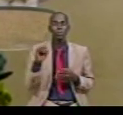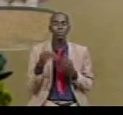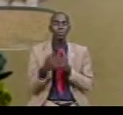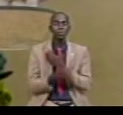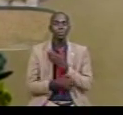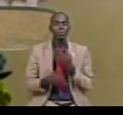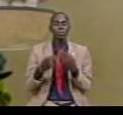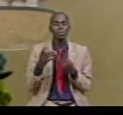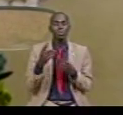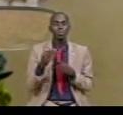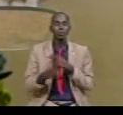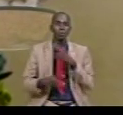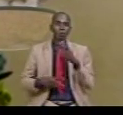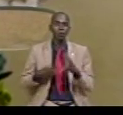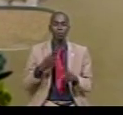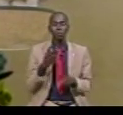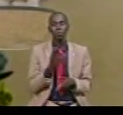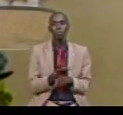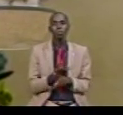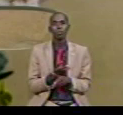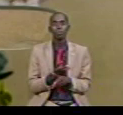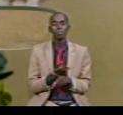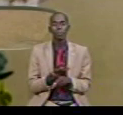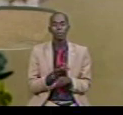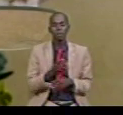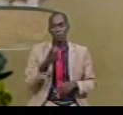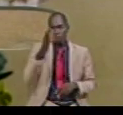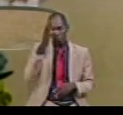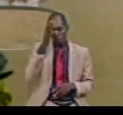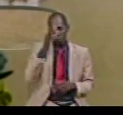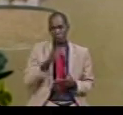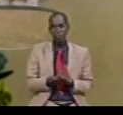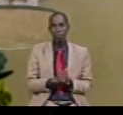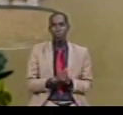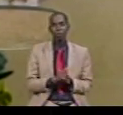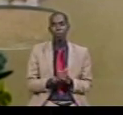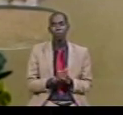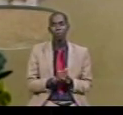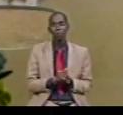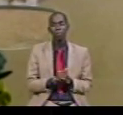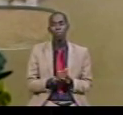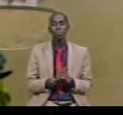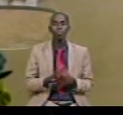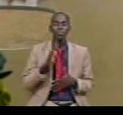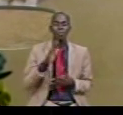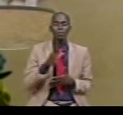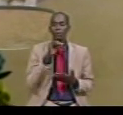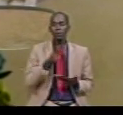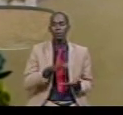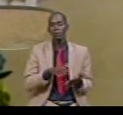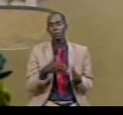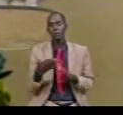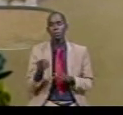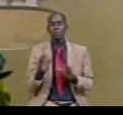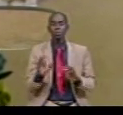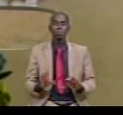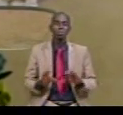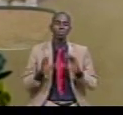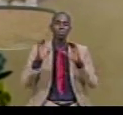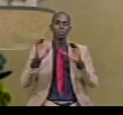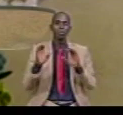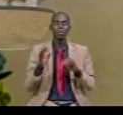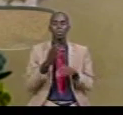the world. Sir, your undying commitment and